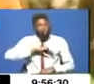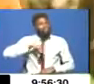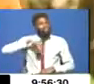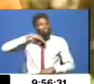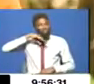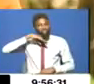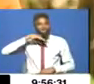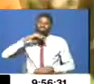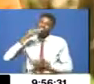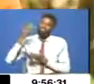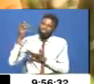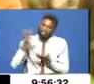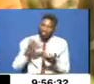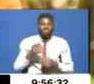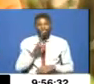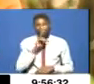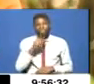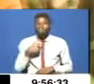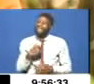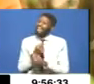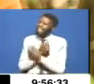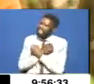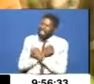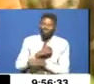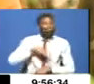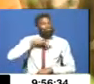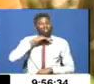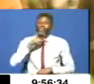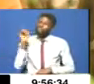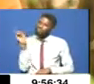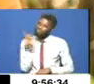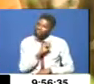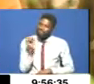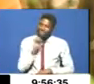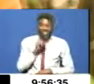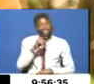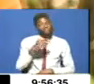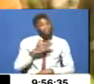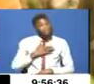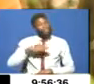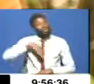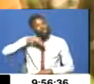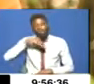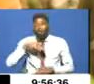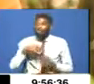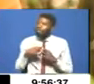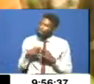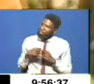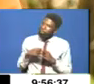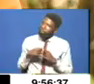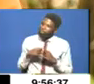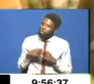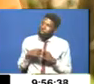I love Alsatians, I love dogs, and this is my dog. So, you know,